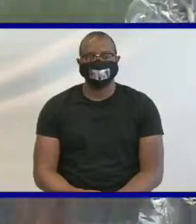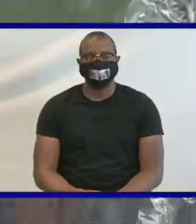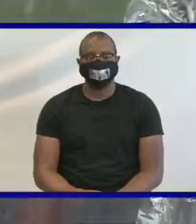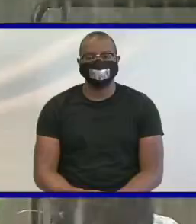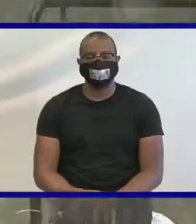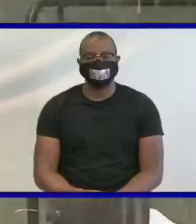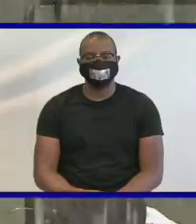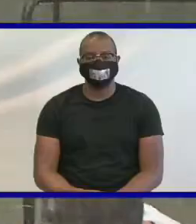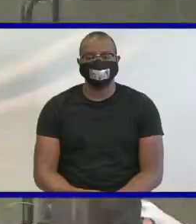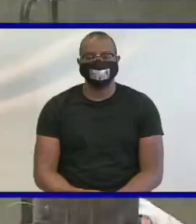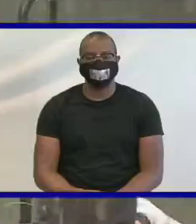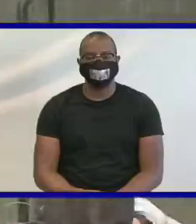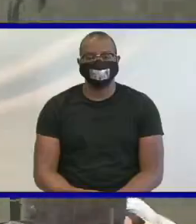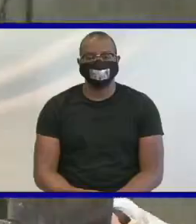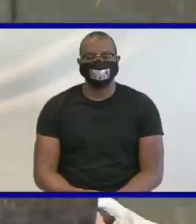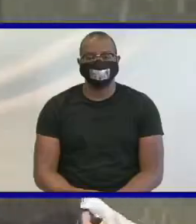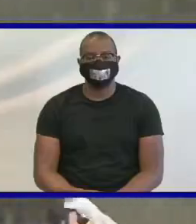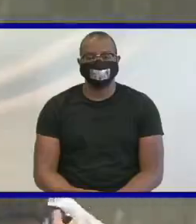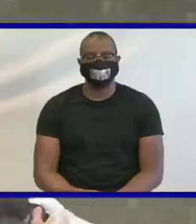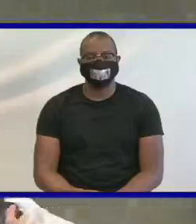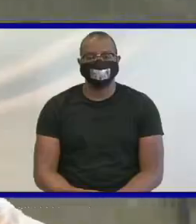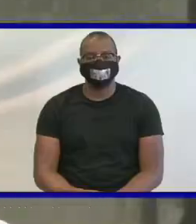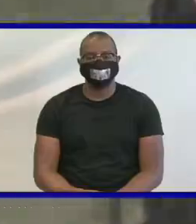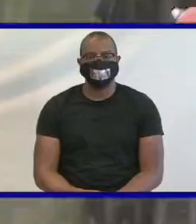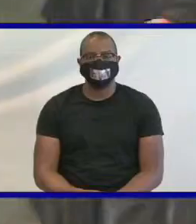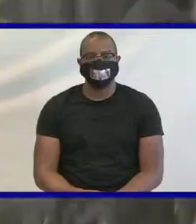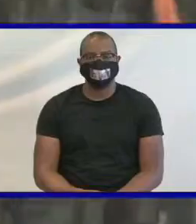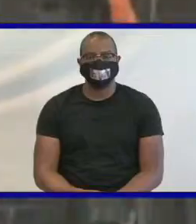Christine L. McCrone.